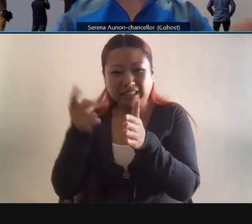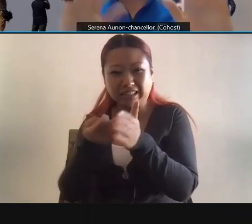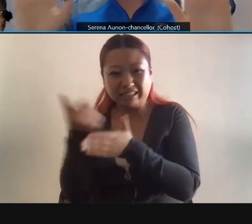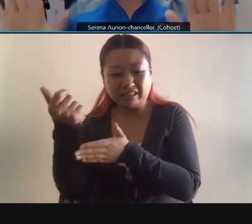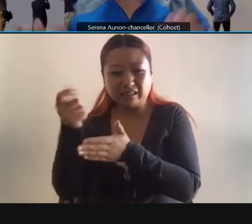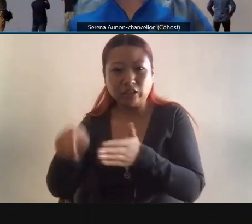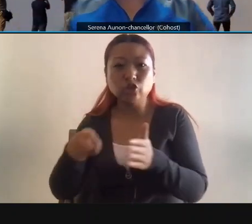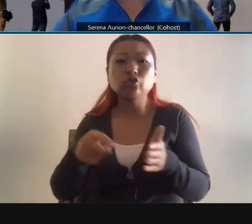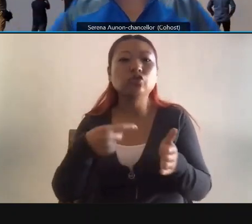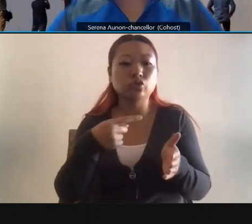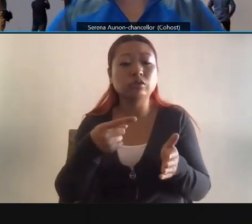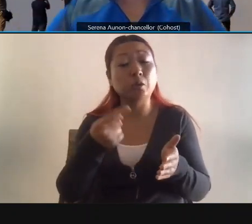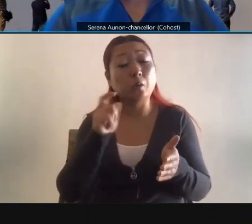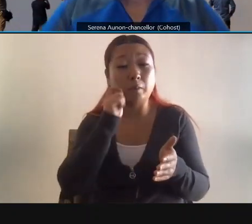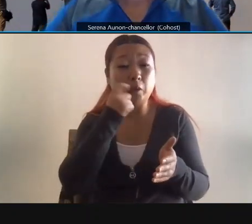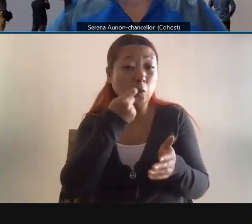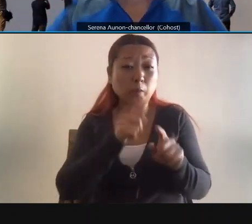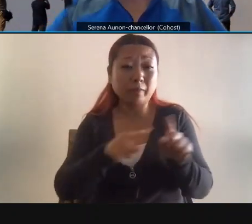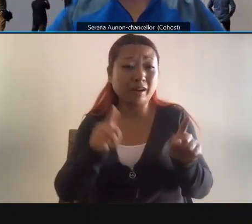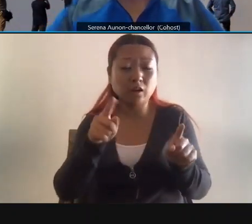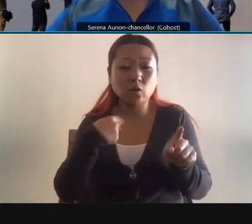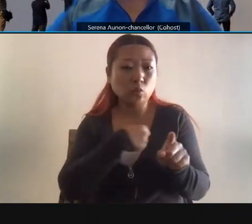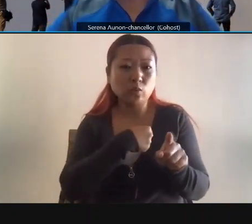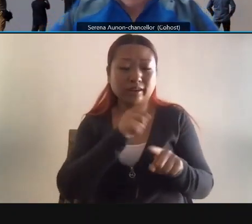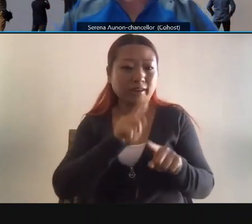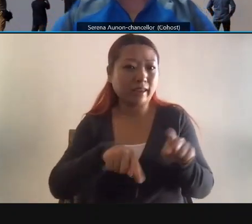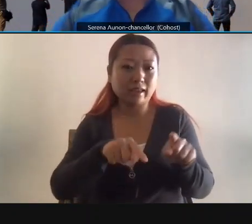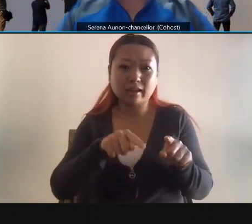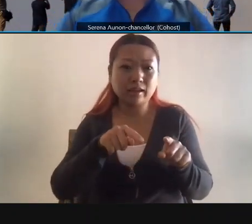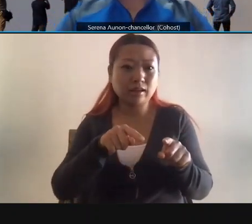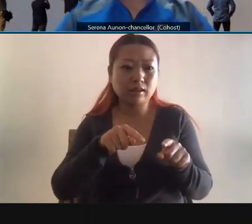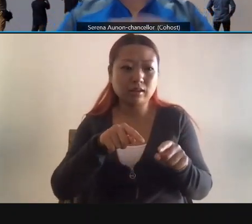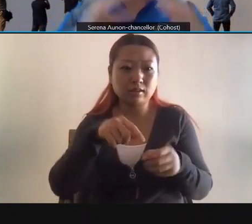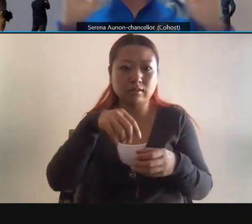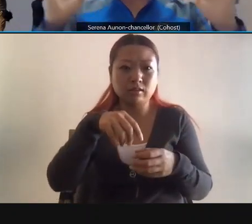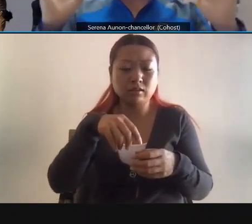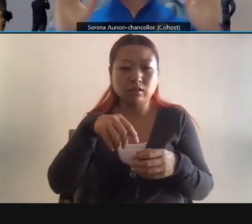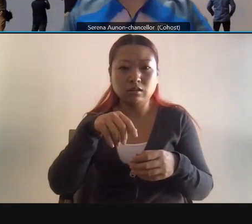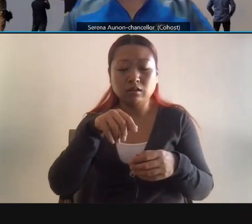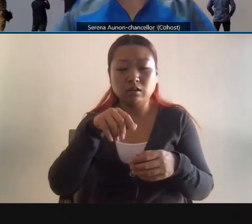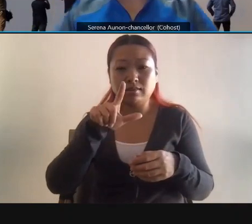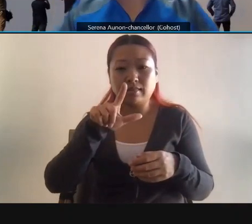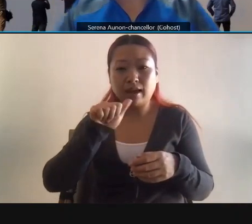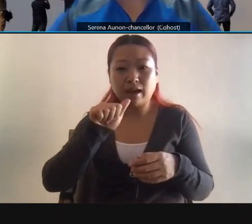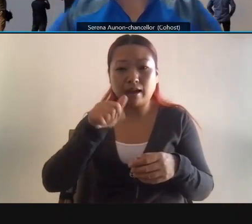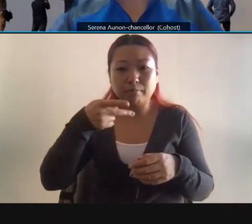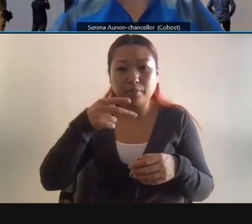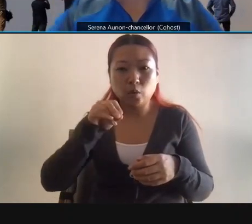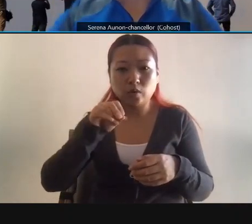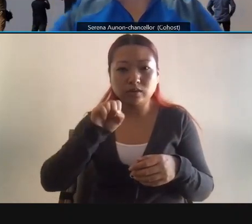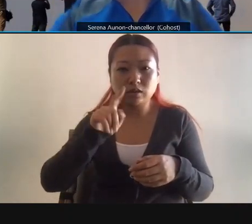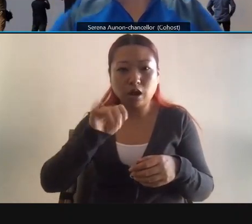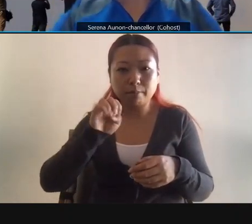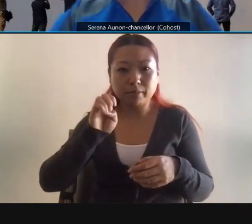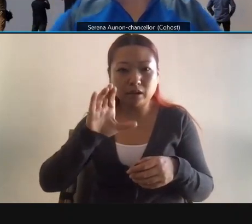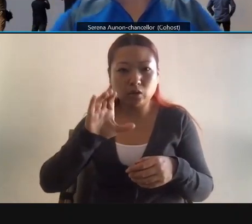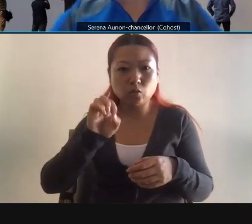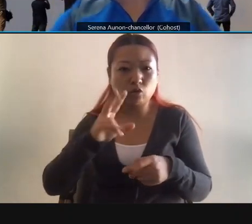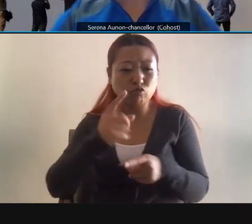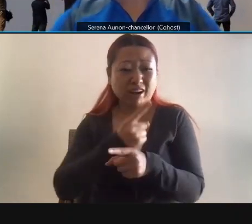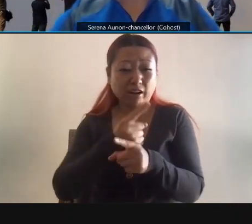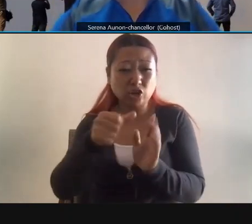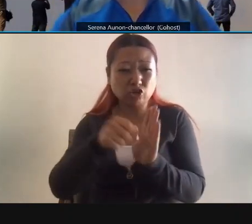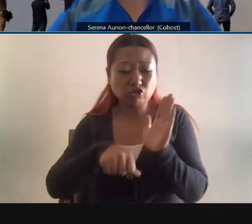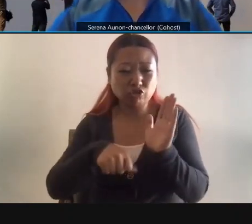open or laparoscopic, on board the ISS for a number of reasons. A lot of papers have been written about this, actually, surgery in space, surgery